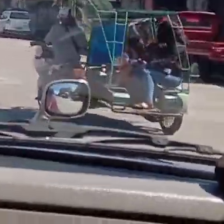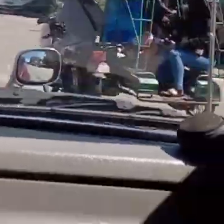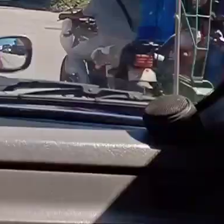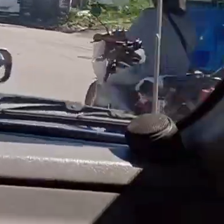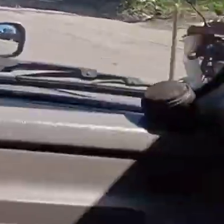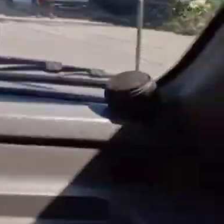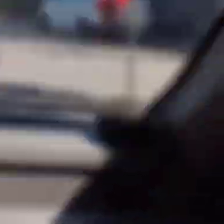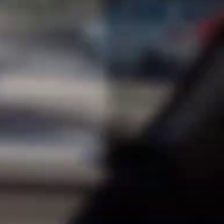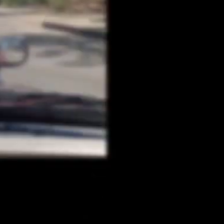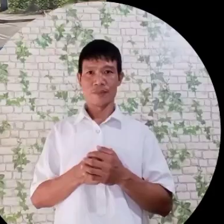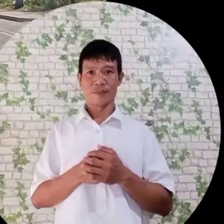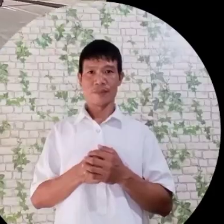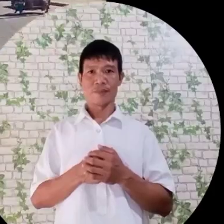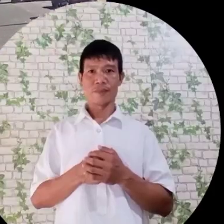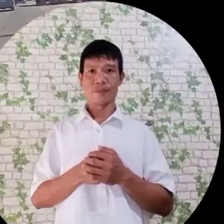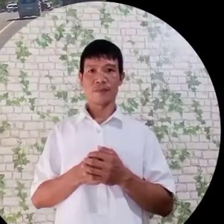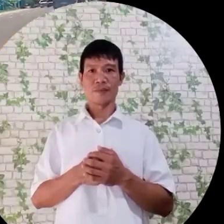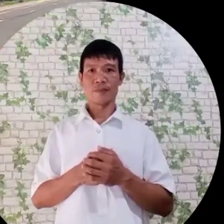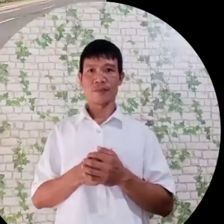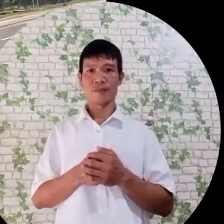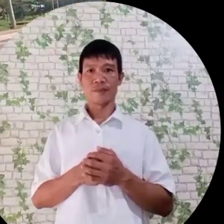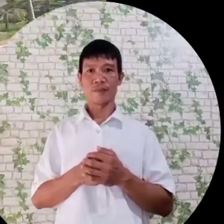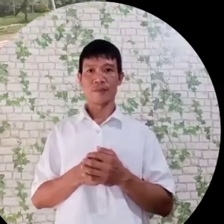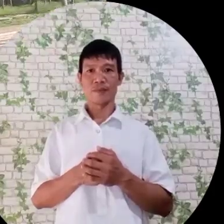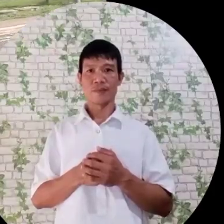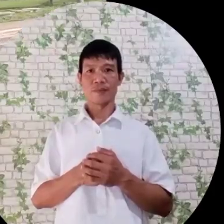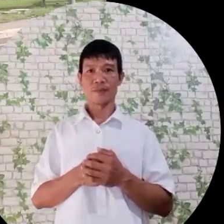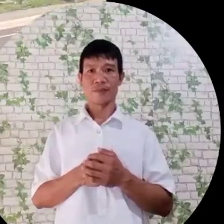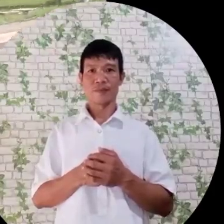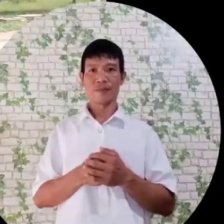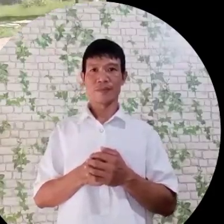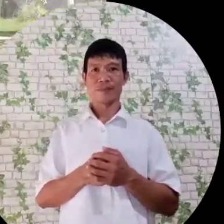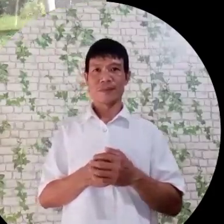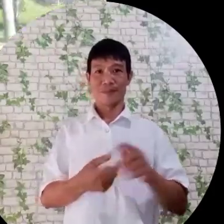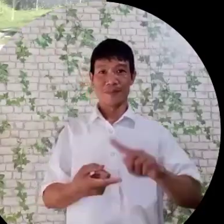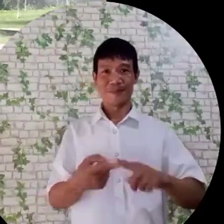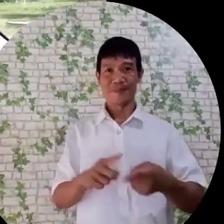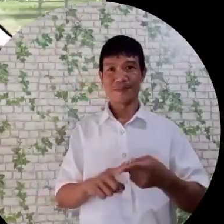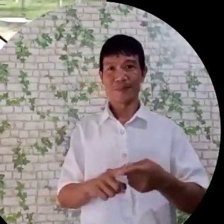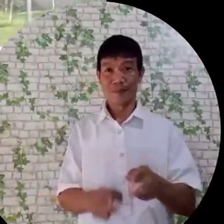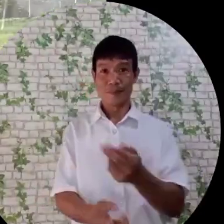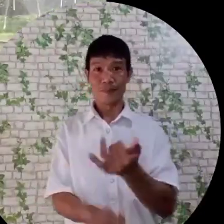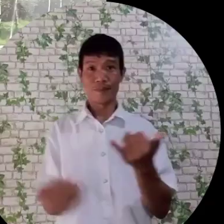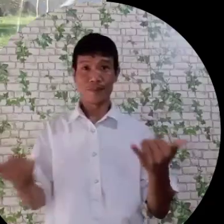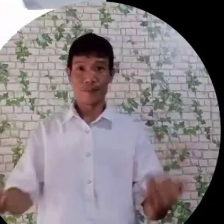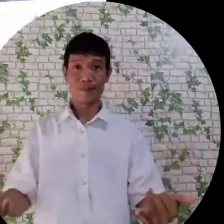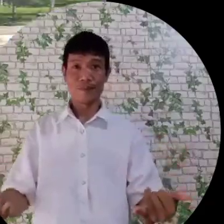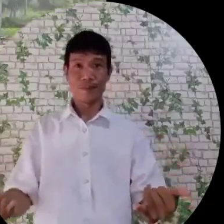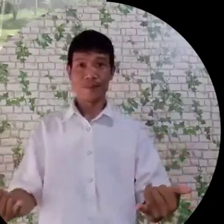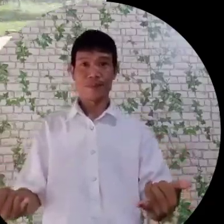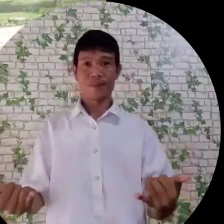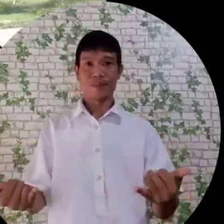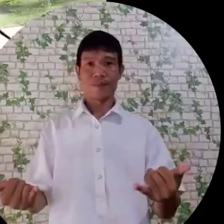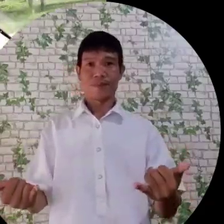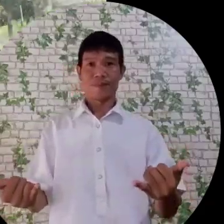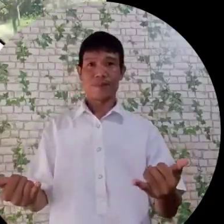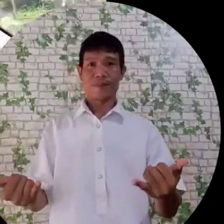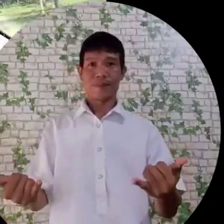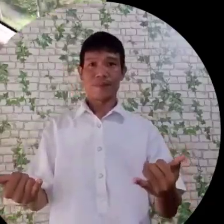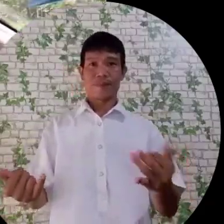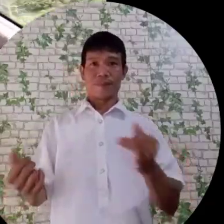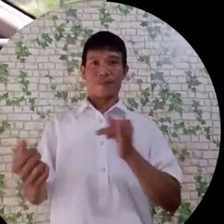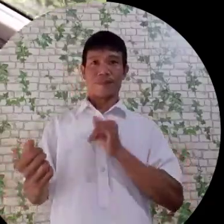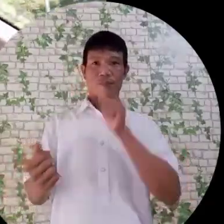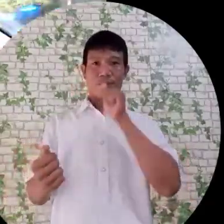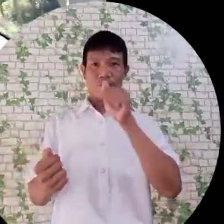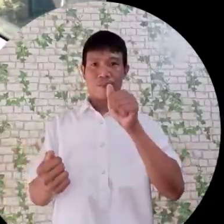Right now I am almost